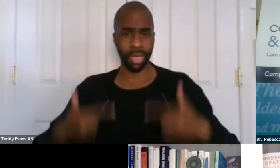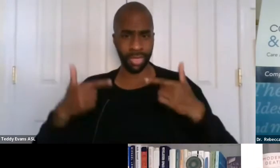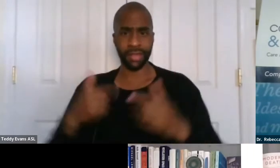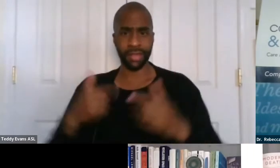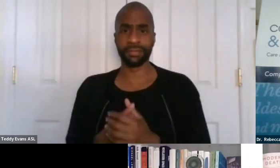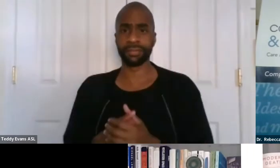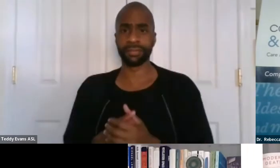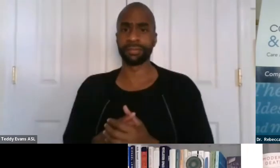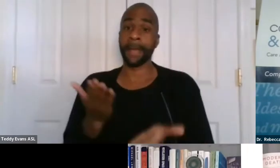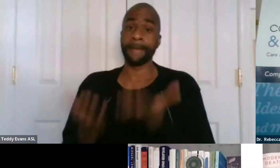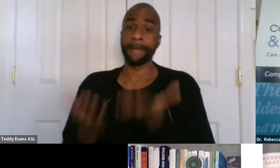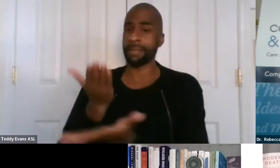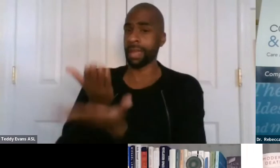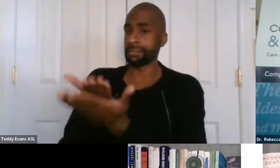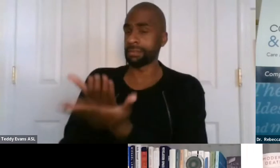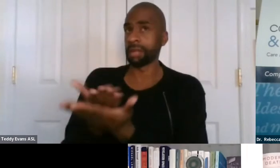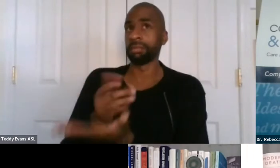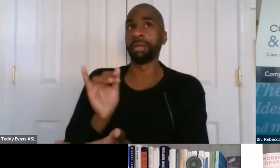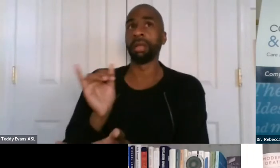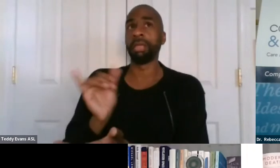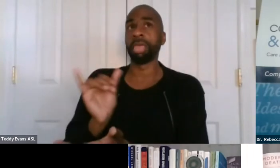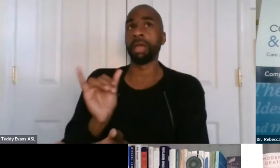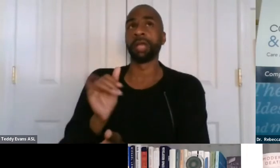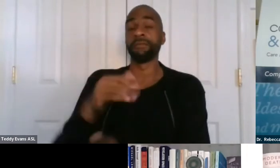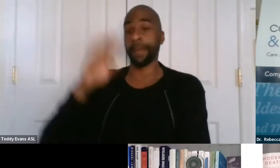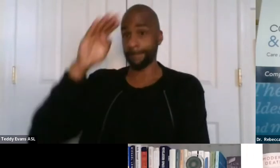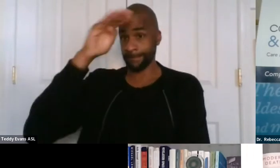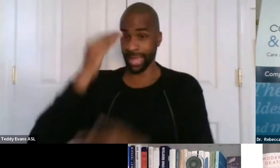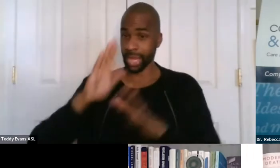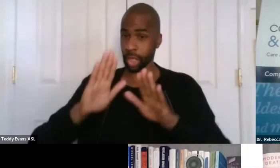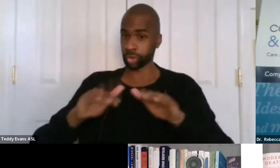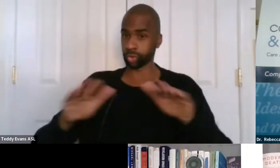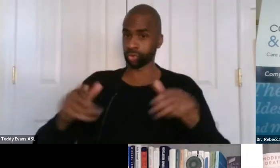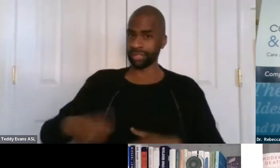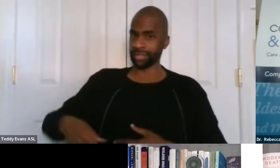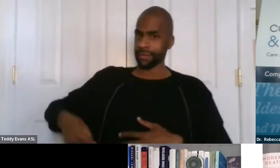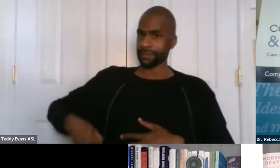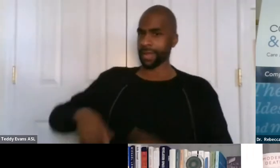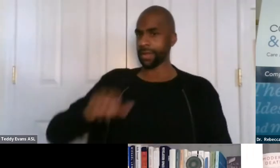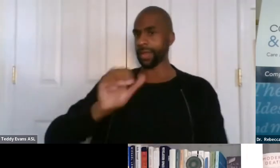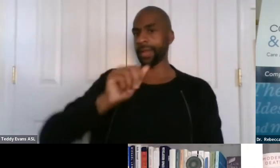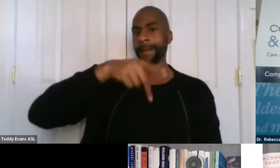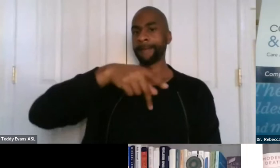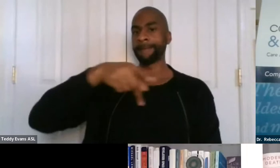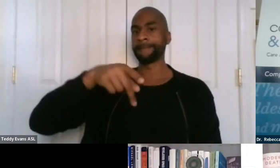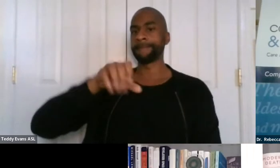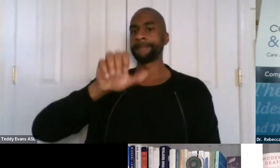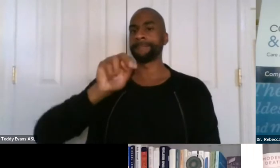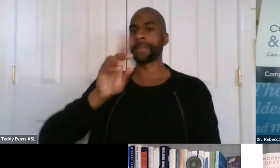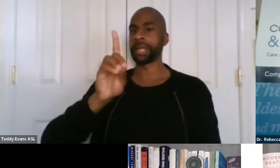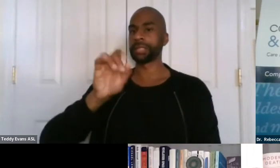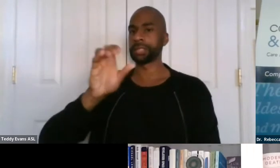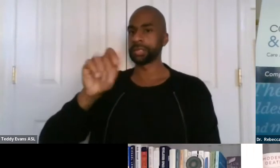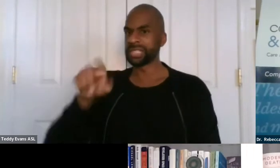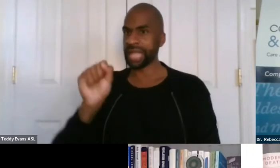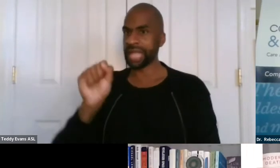that children, Black children who have appendicitis, are much less likely to receive pain relief than white children with appendicitis.